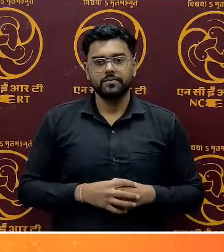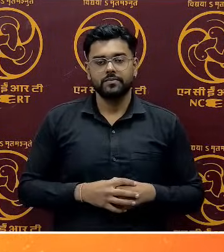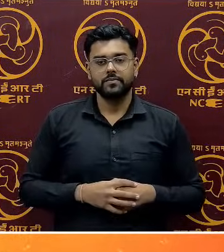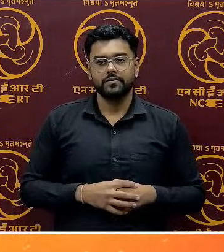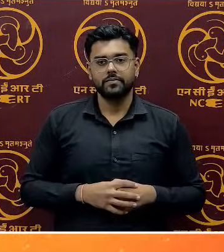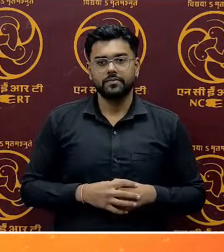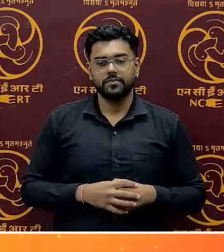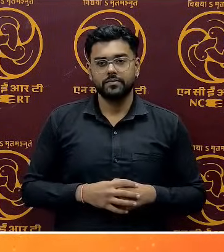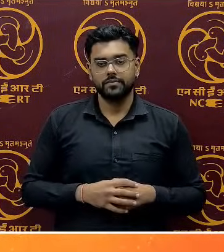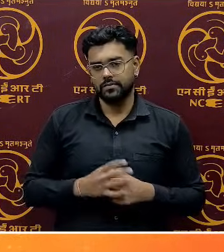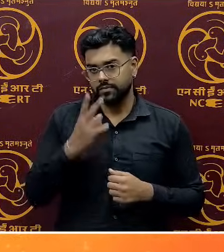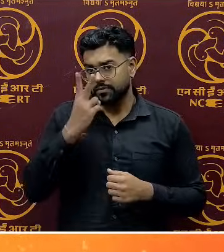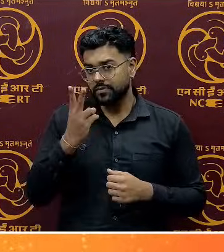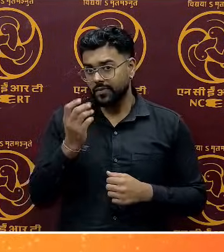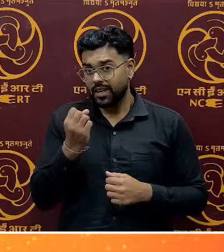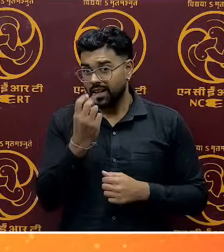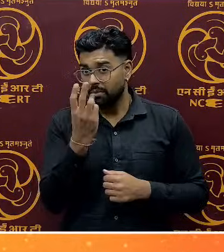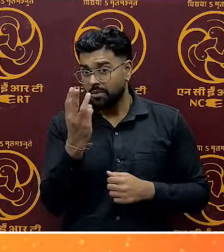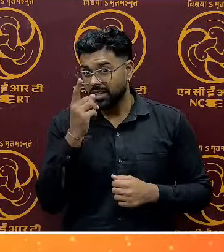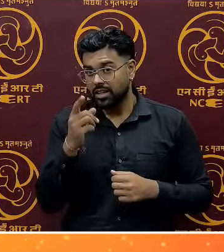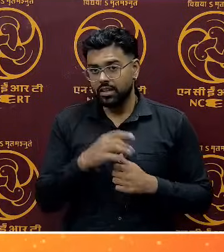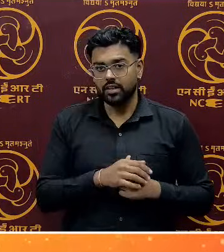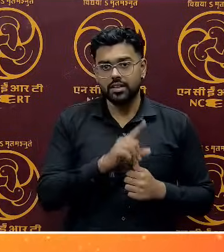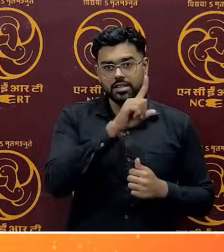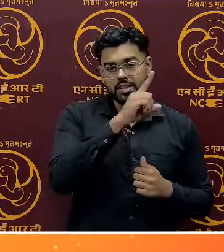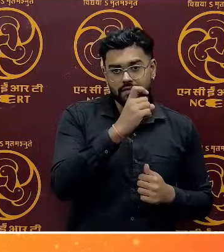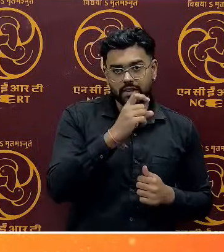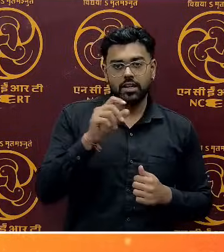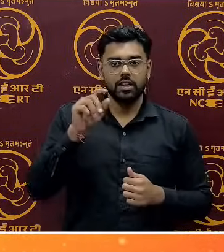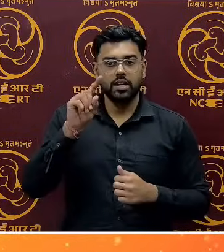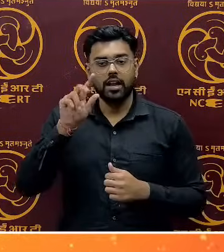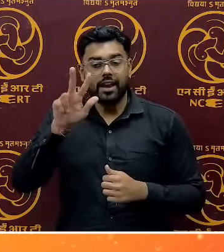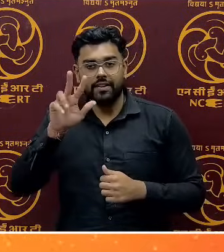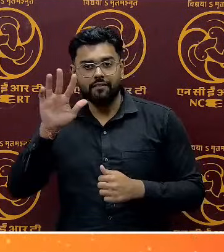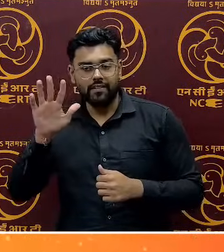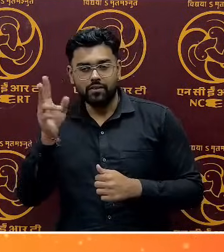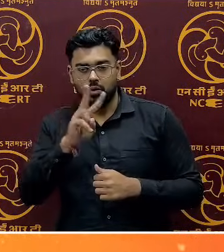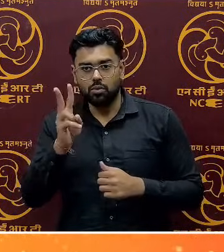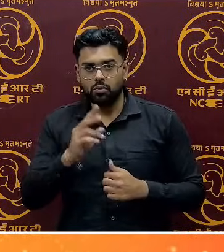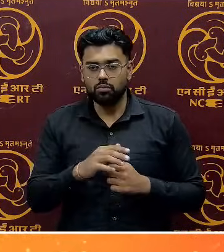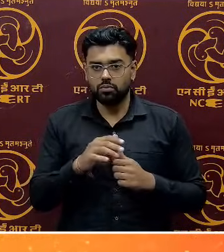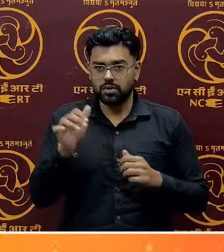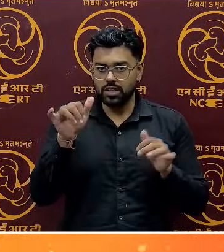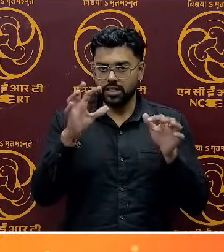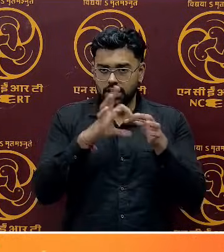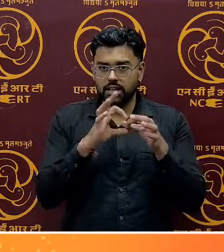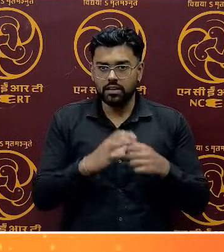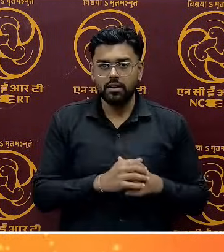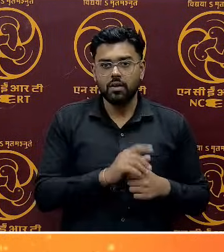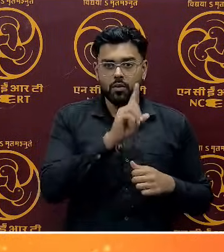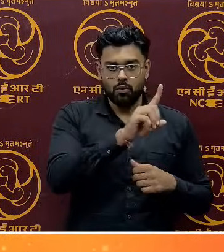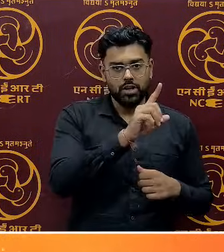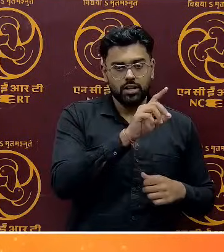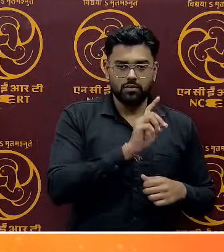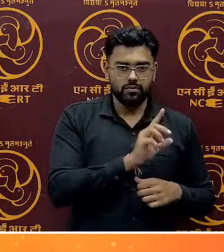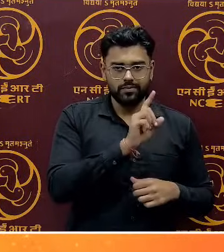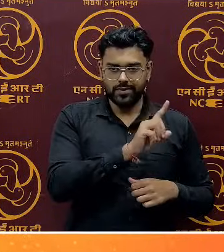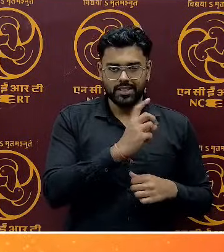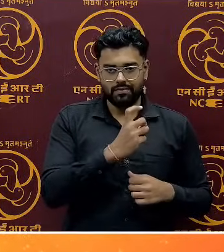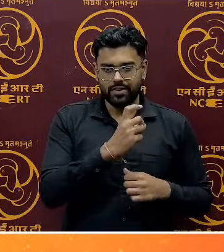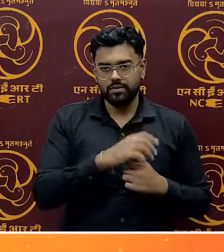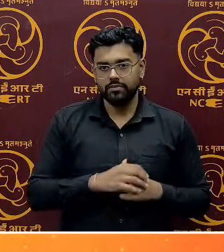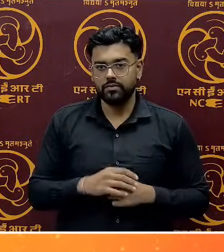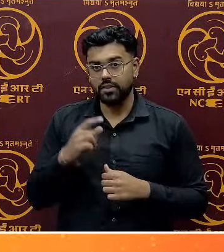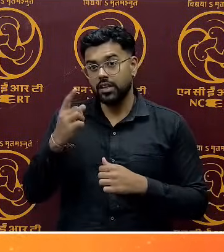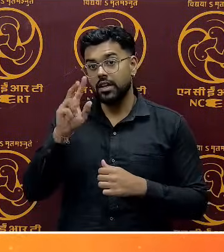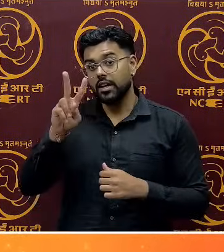Are they co-prime numbers 17 and 85? Factors of 17 are 1 and 17. Factors of 85